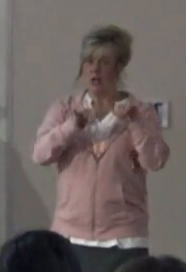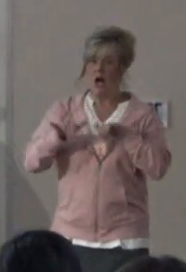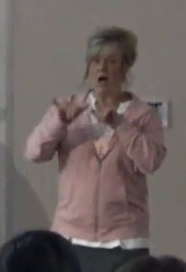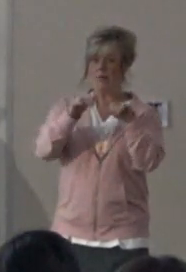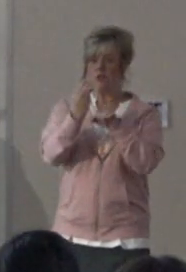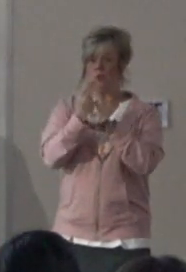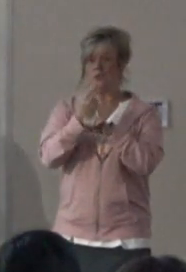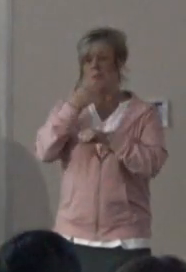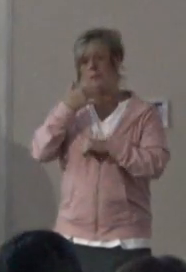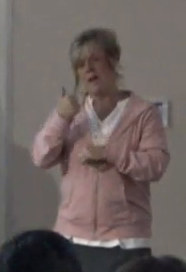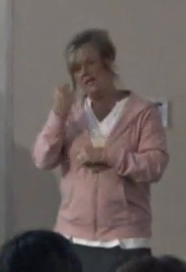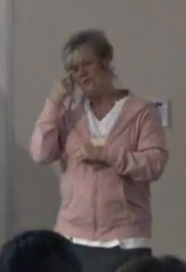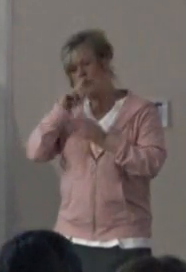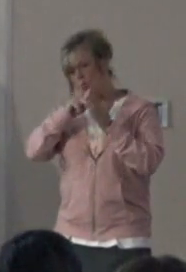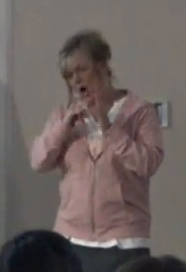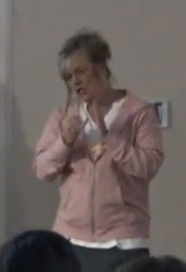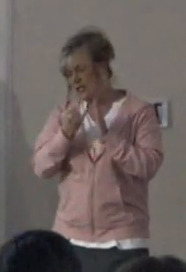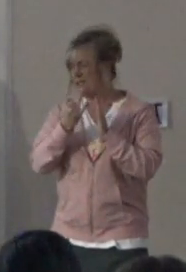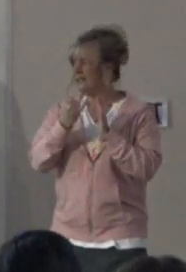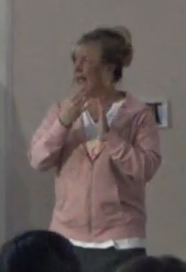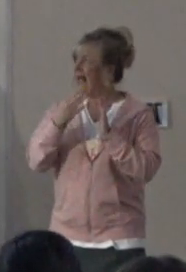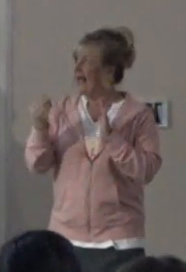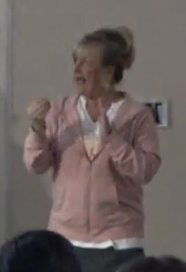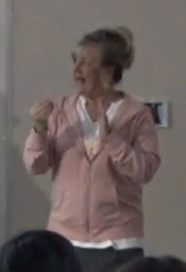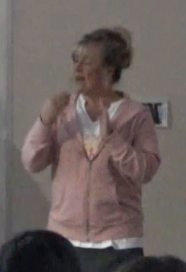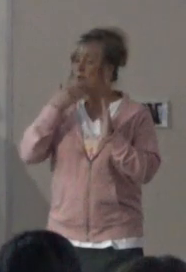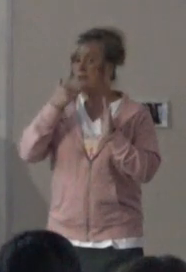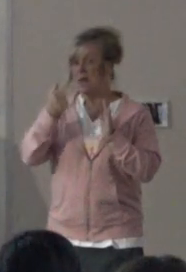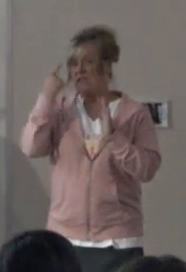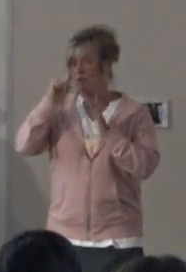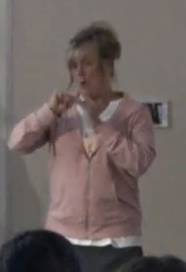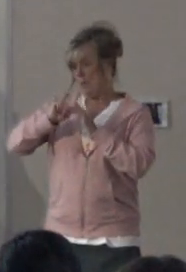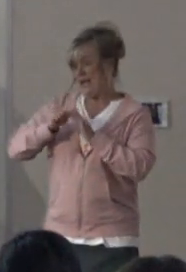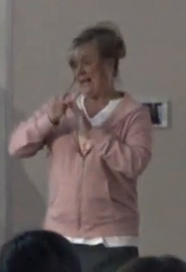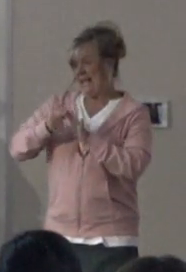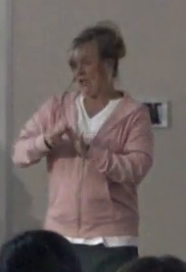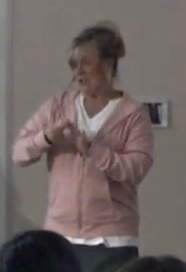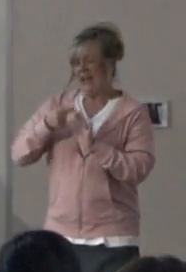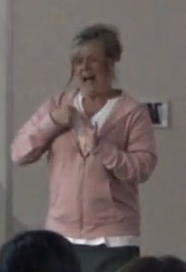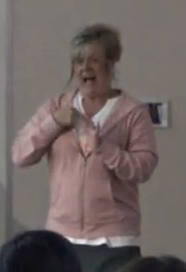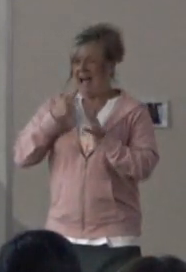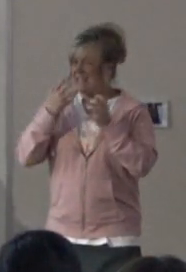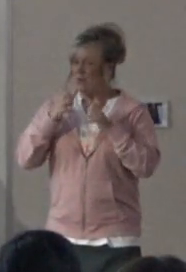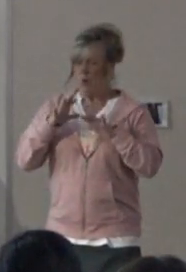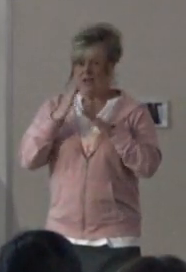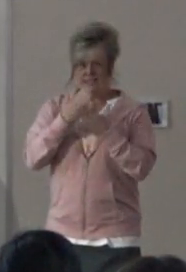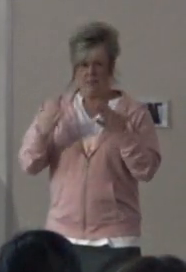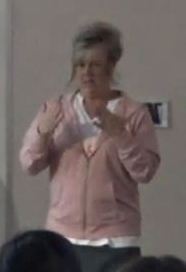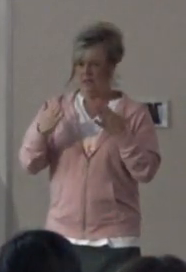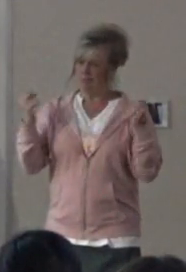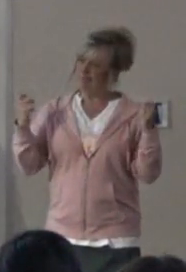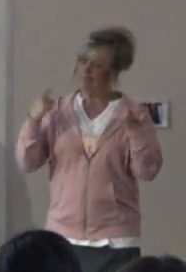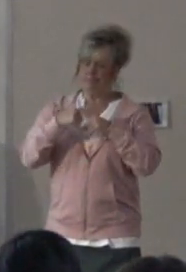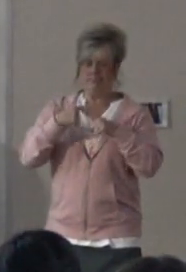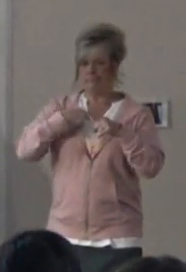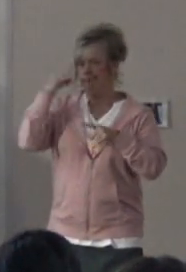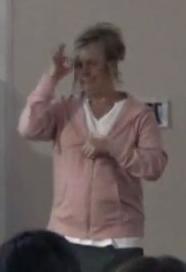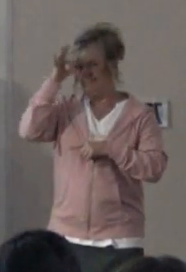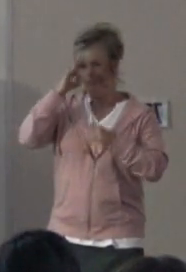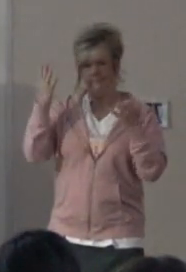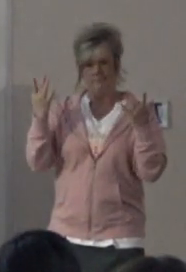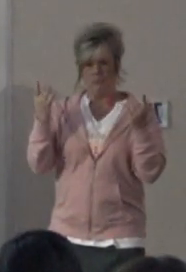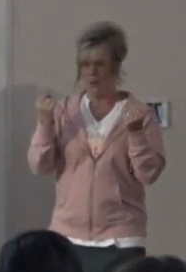it was the best for projects, and it was best for beginners. And I didn't want to get something that was too complicated where I didn't know what I was